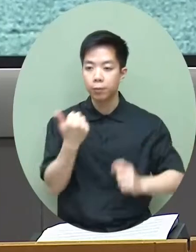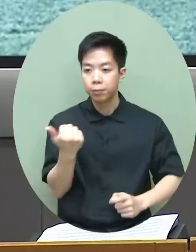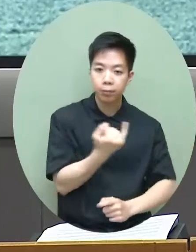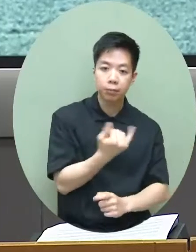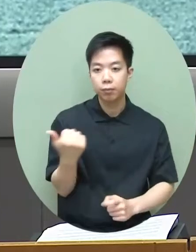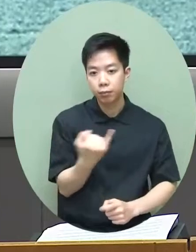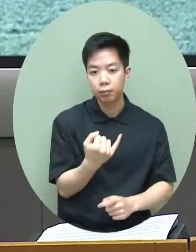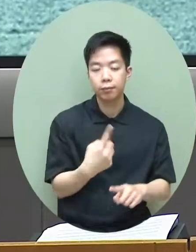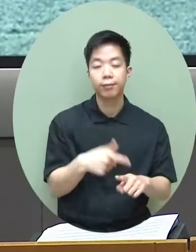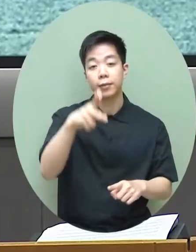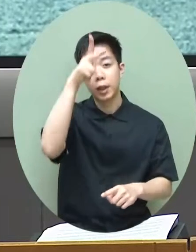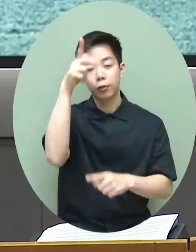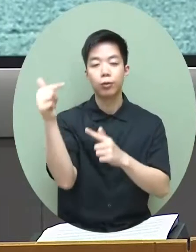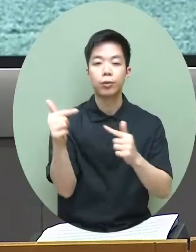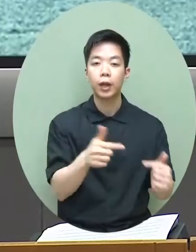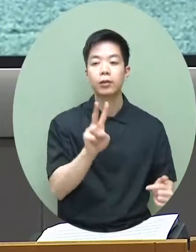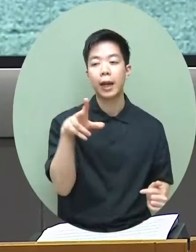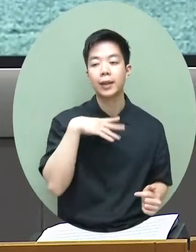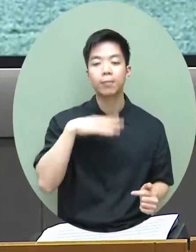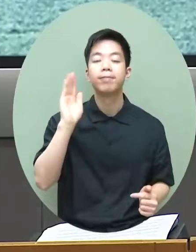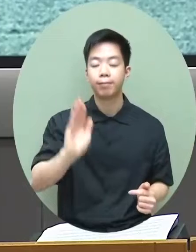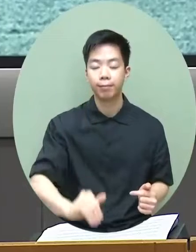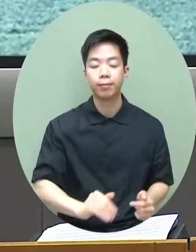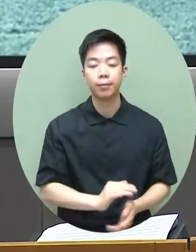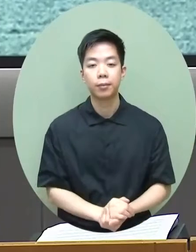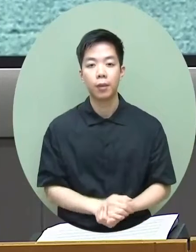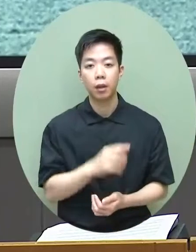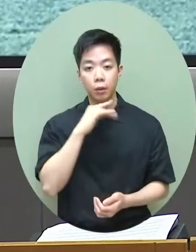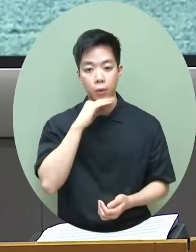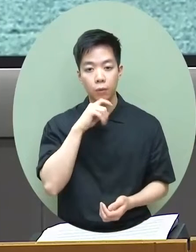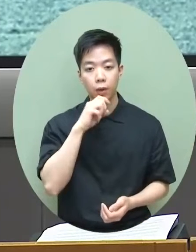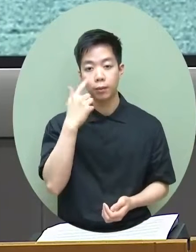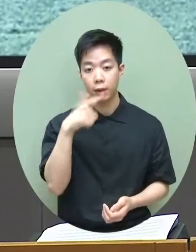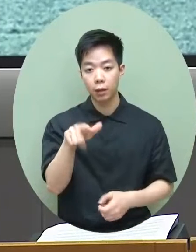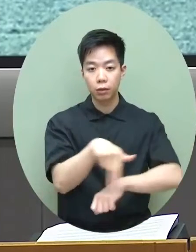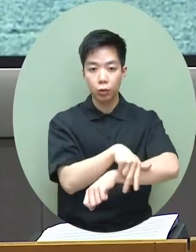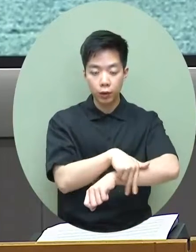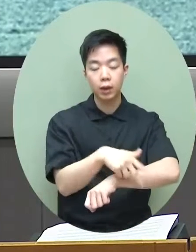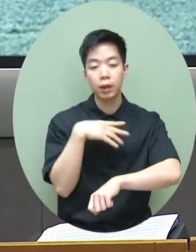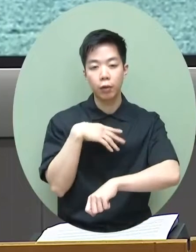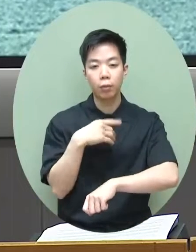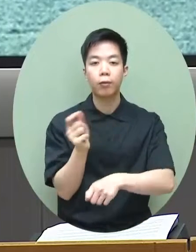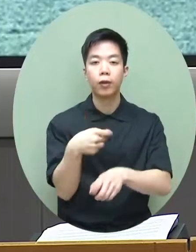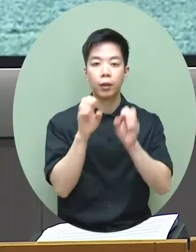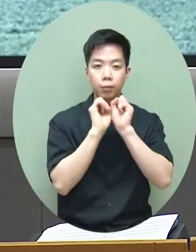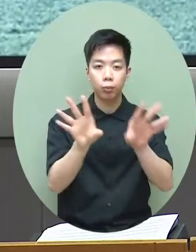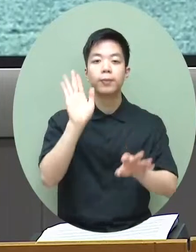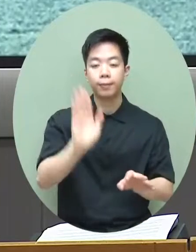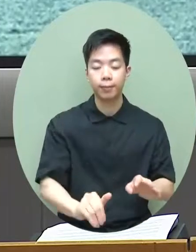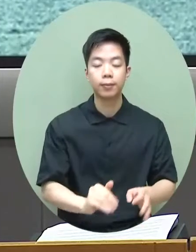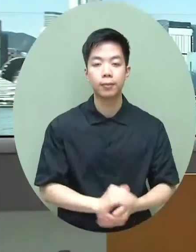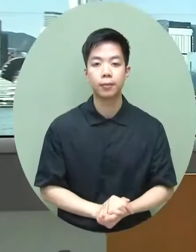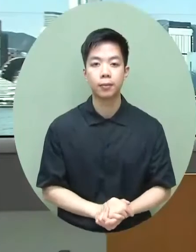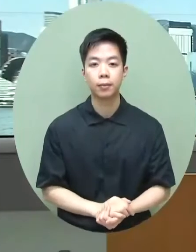would continue to monitor the situation. If there are any new changes, policies to be implemented, they will let the public know as soon